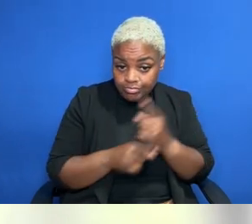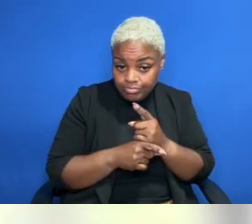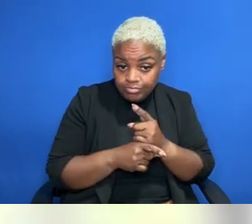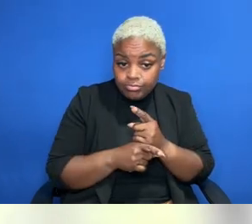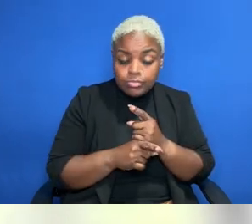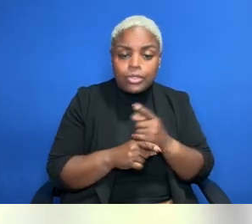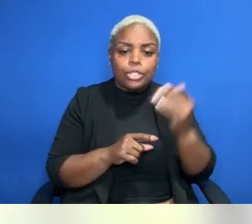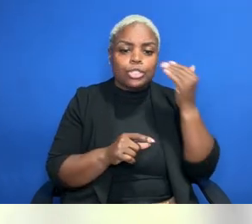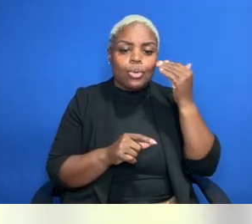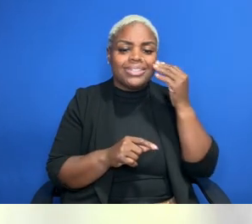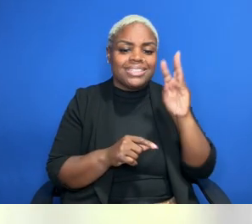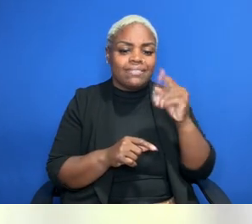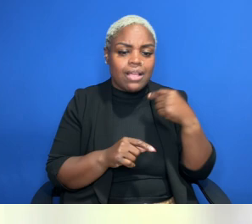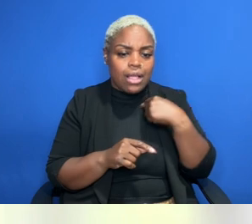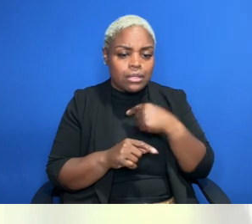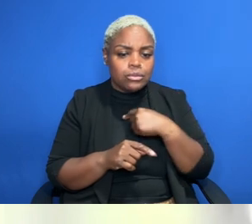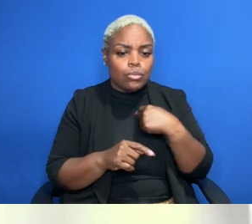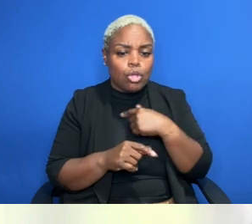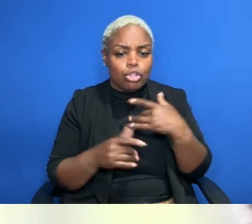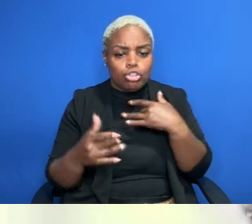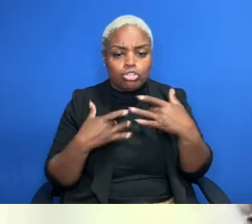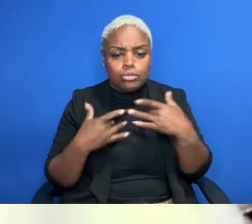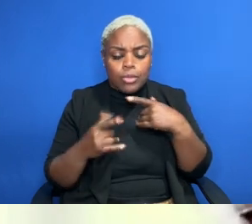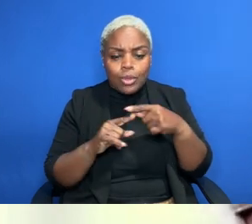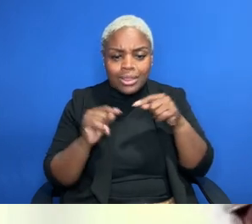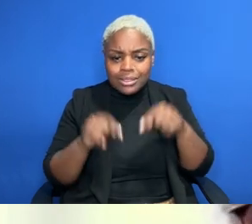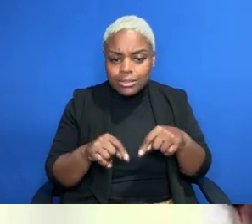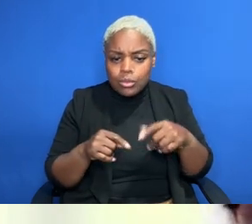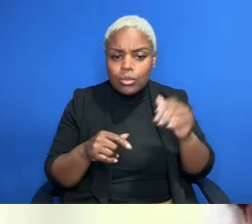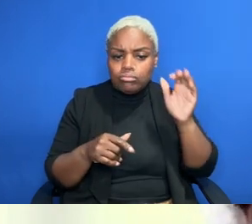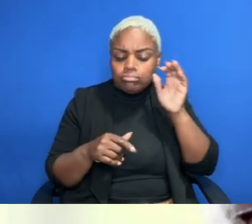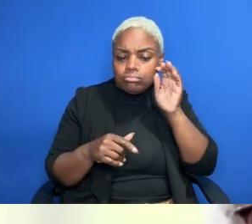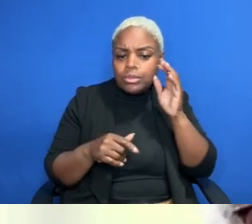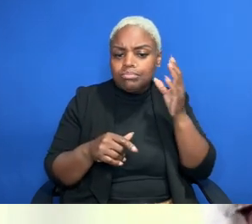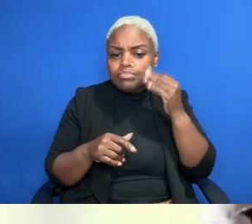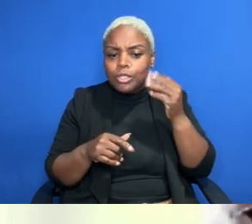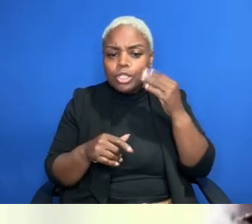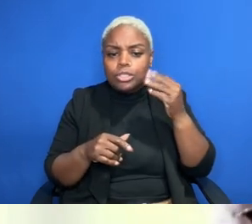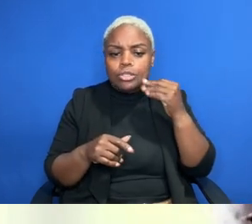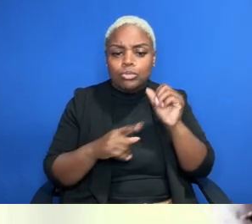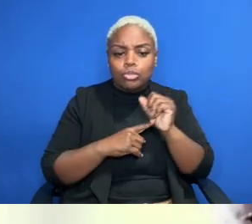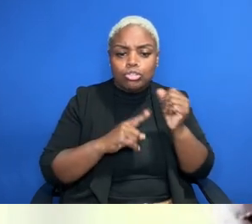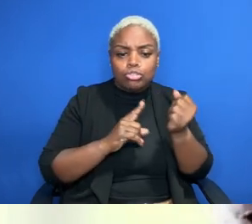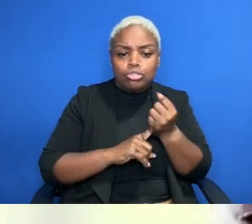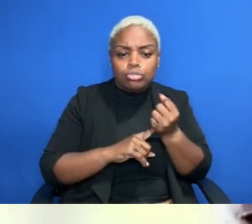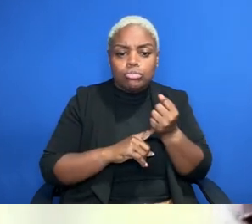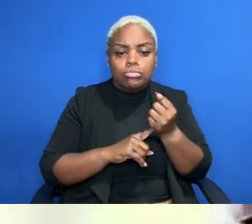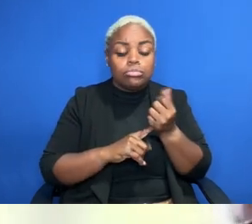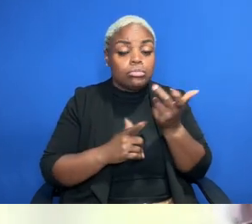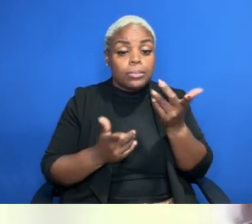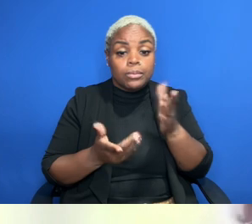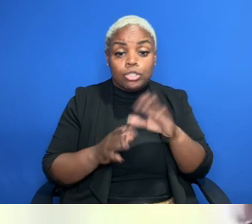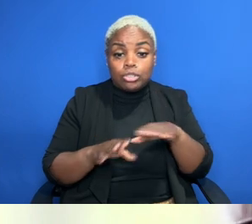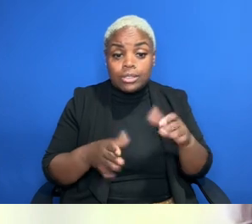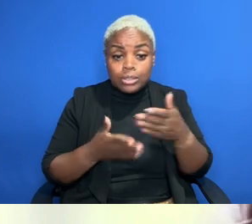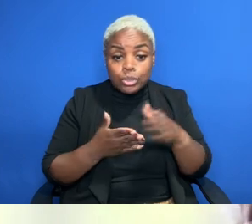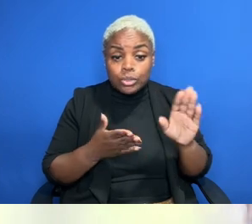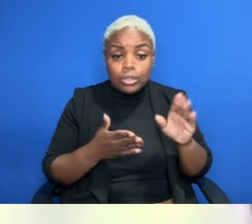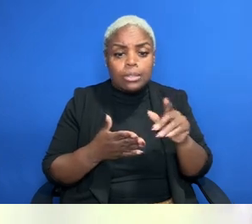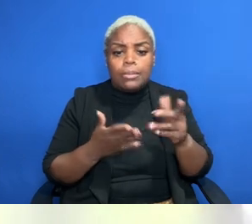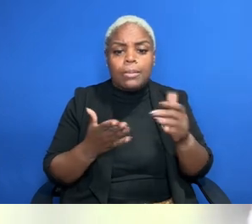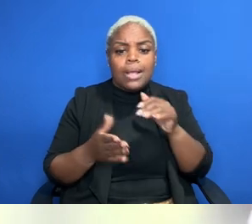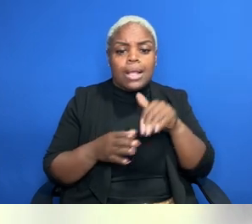agencies that are here today. The six of us, we're all concerned about this, and we want to hear if you're experiencing a situation where your child's